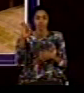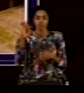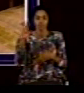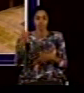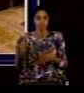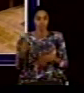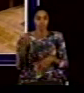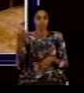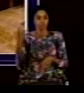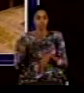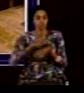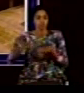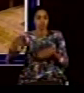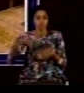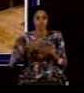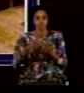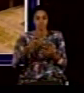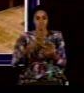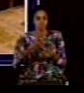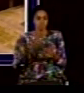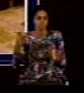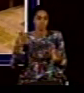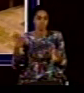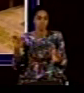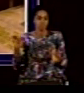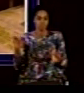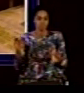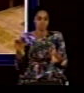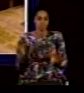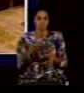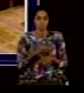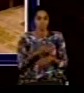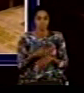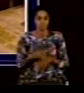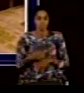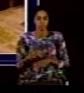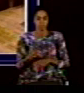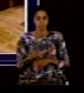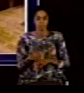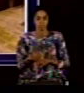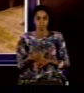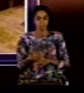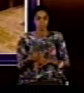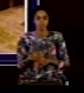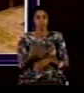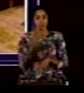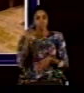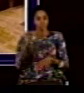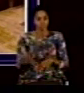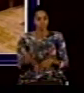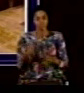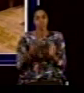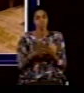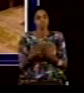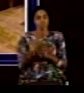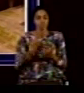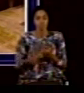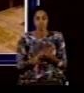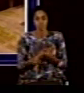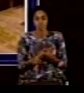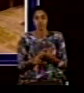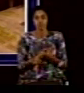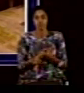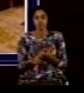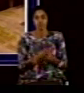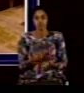in my spirit, and I needed God. I needed Jesus to intervene in my situation. So